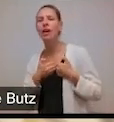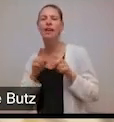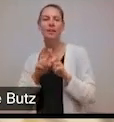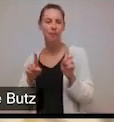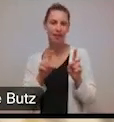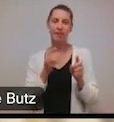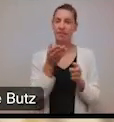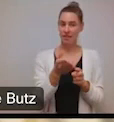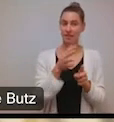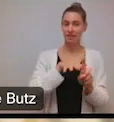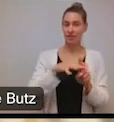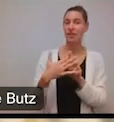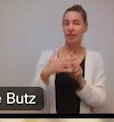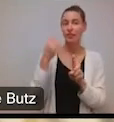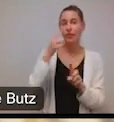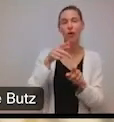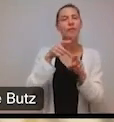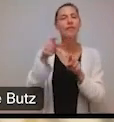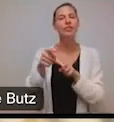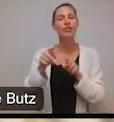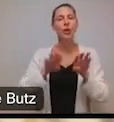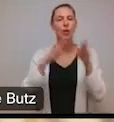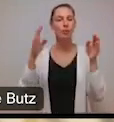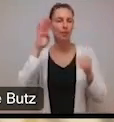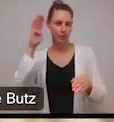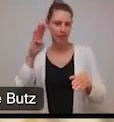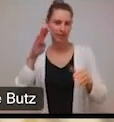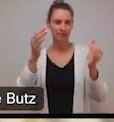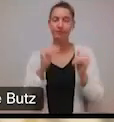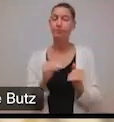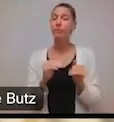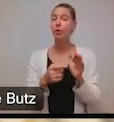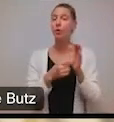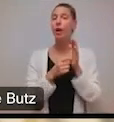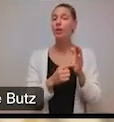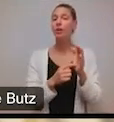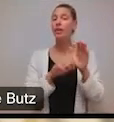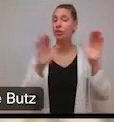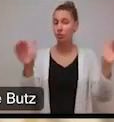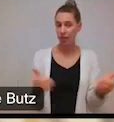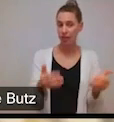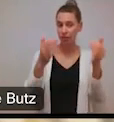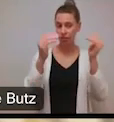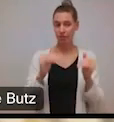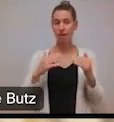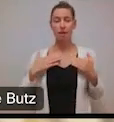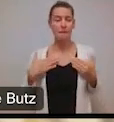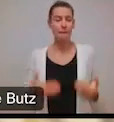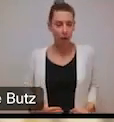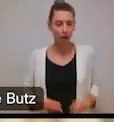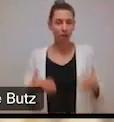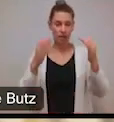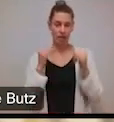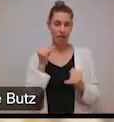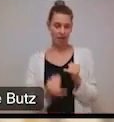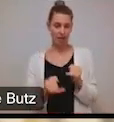greeting. You need an introduction, a body, and a conclusion to your professional email. These might